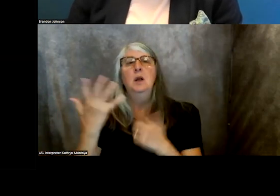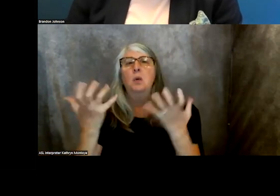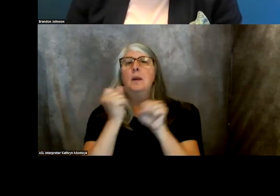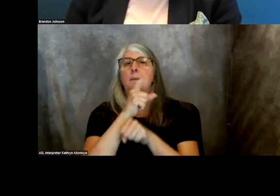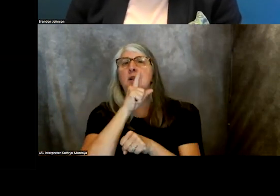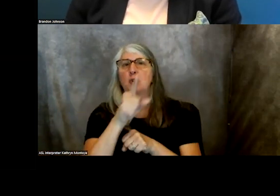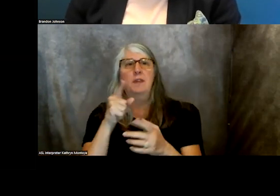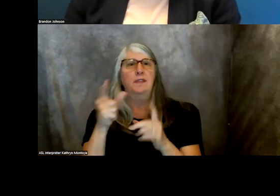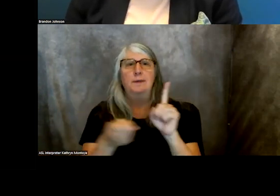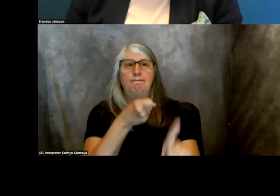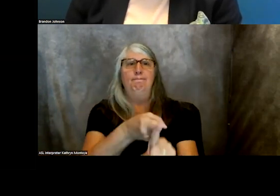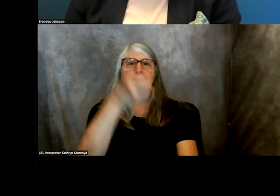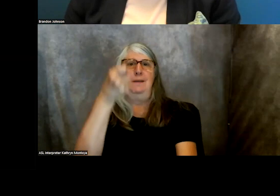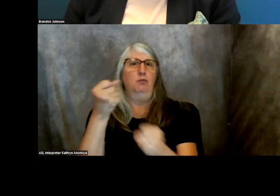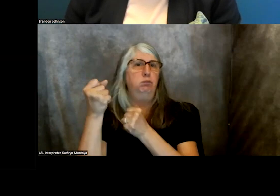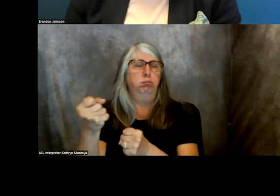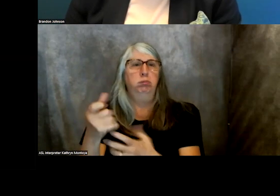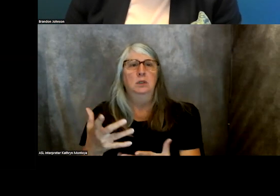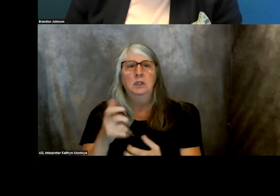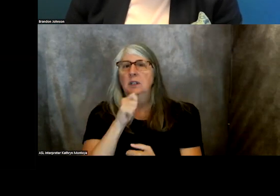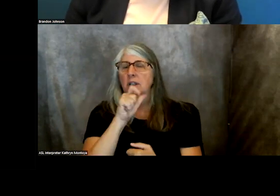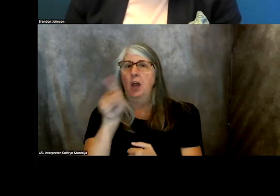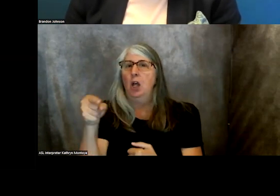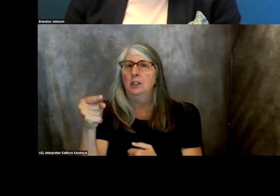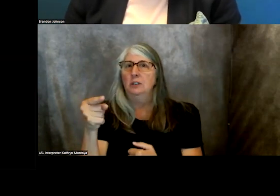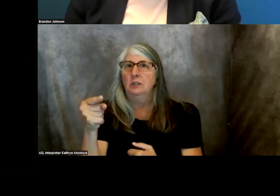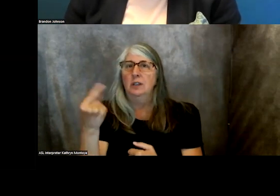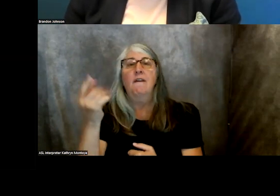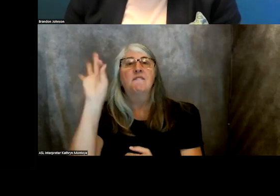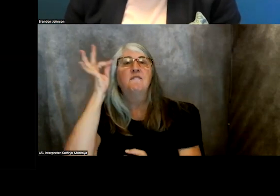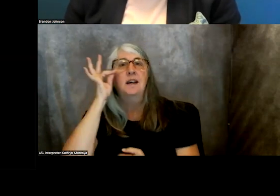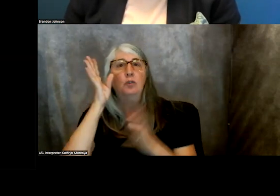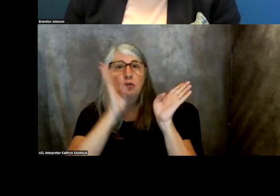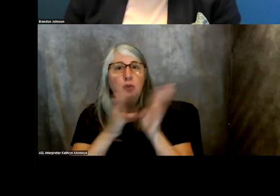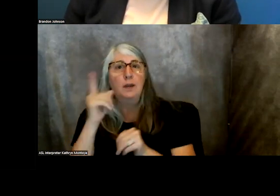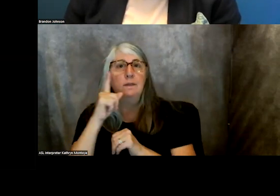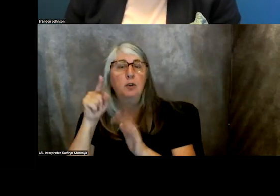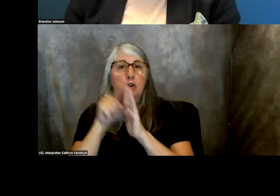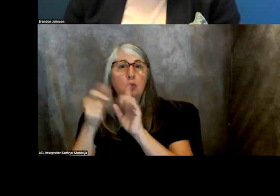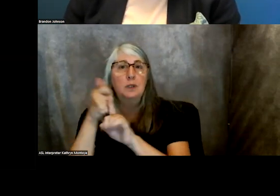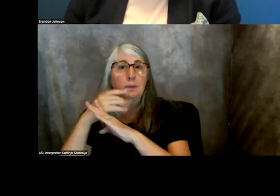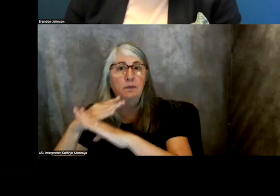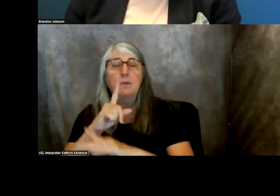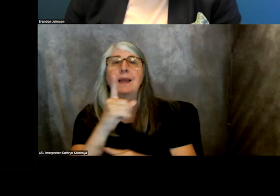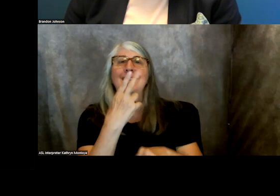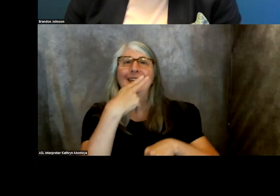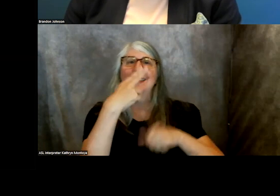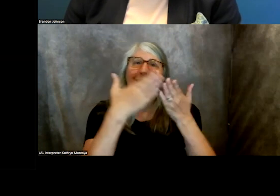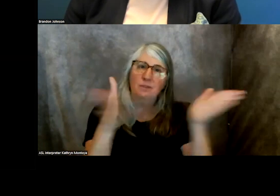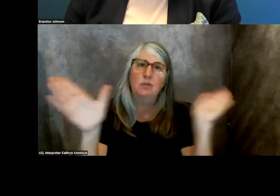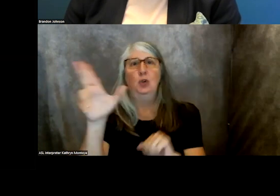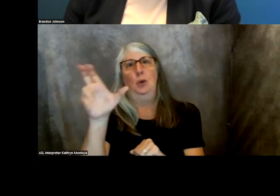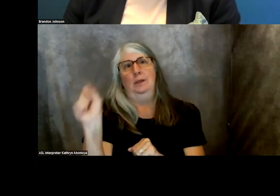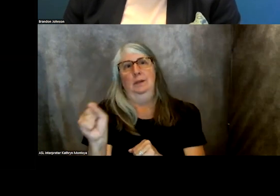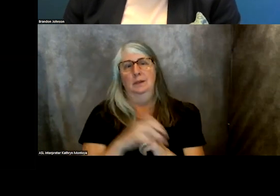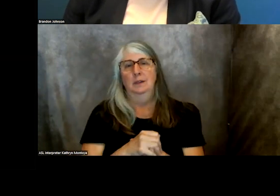is impactful and that this doesn't sit as a federal strategy for suicide prevention, but a national strategy for suicide prevention.